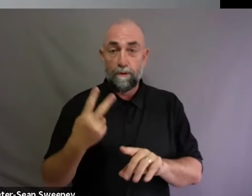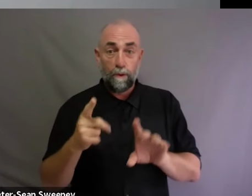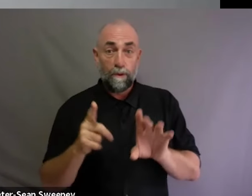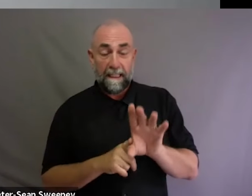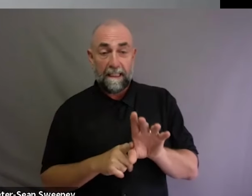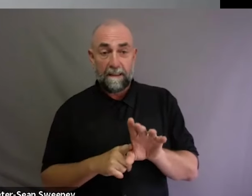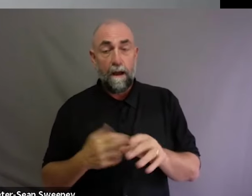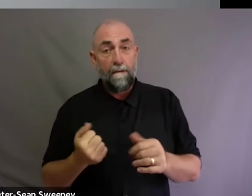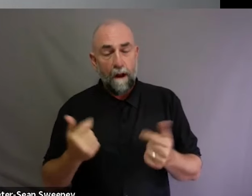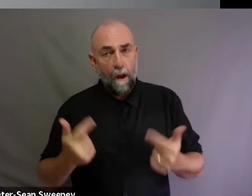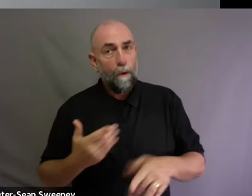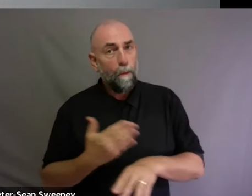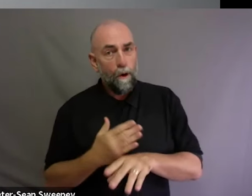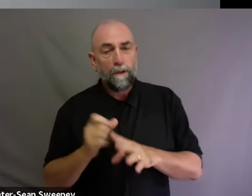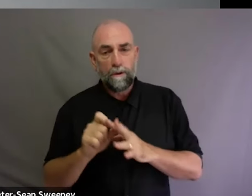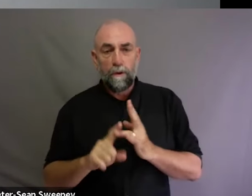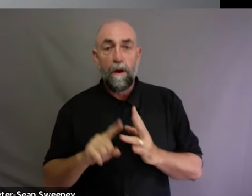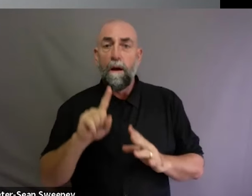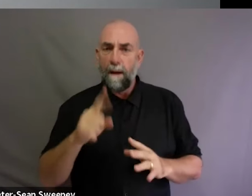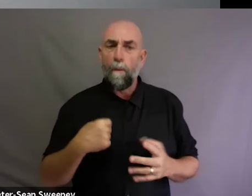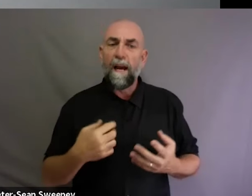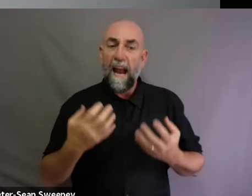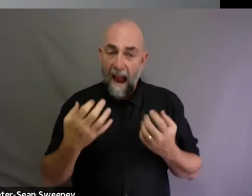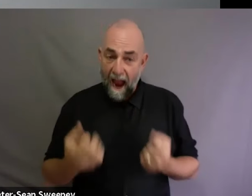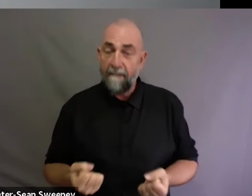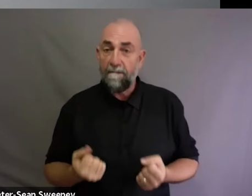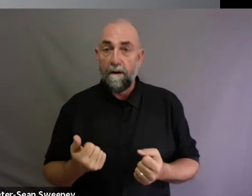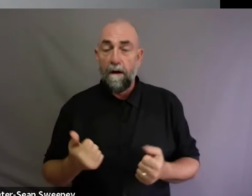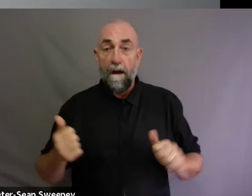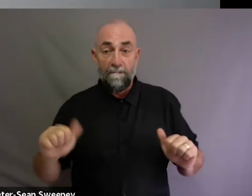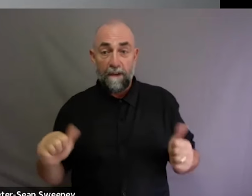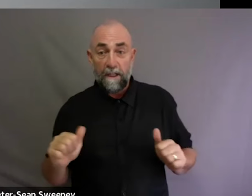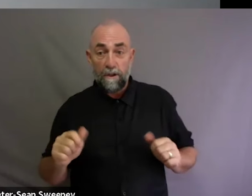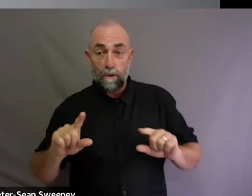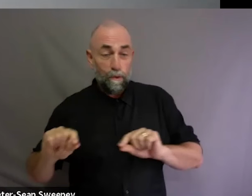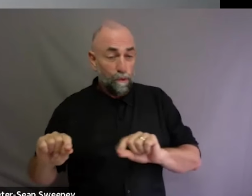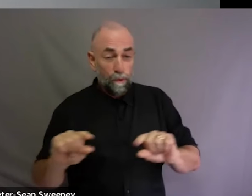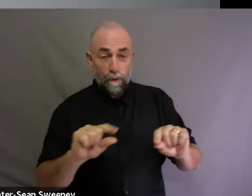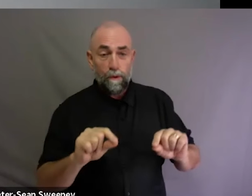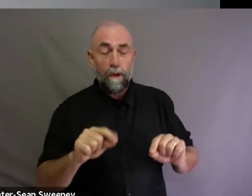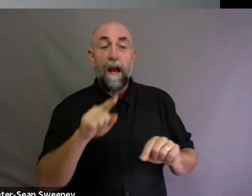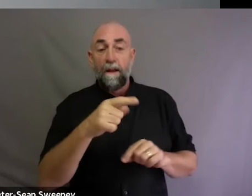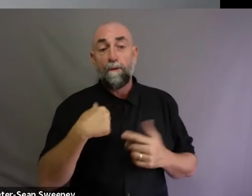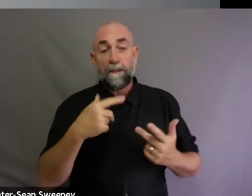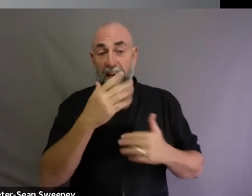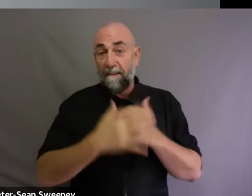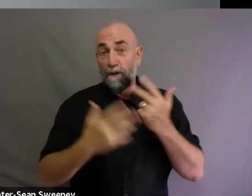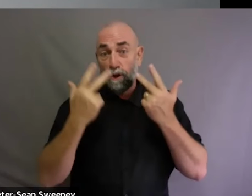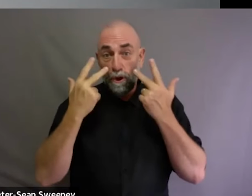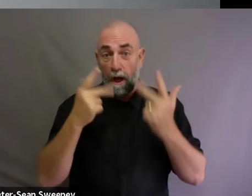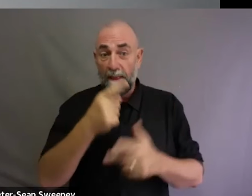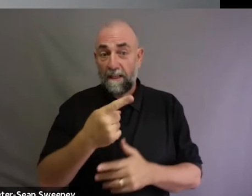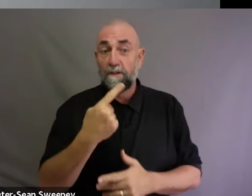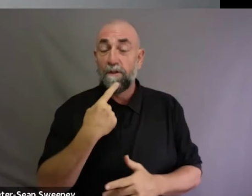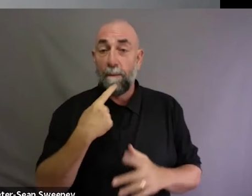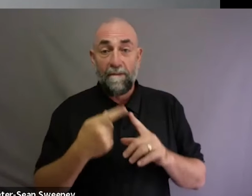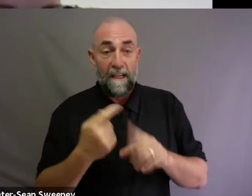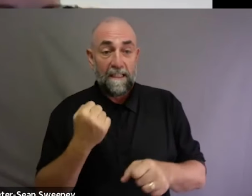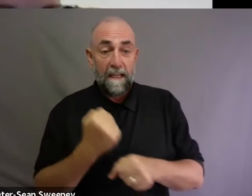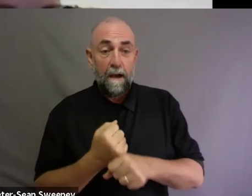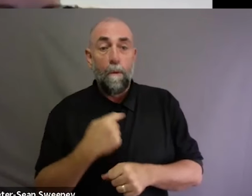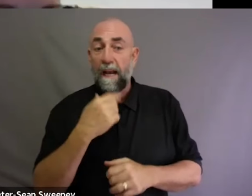For example, we had works that or tests that we did that were never shown. So this is an example of you know, something that happened that was